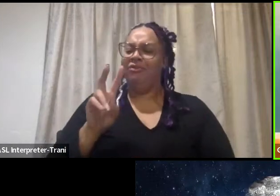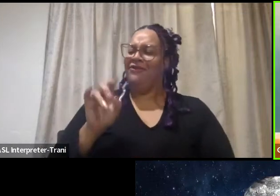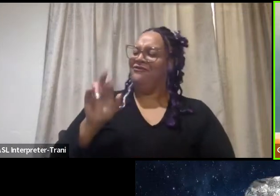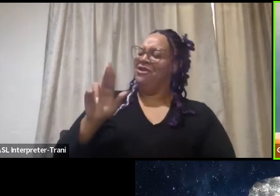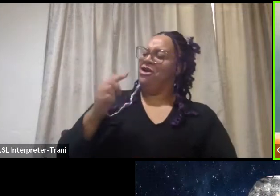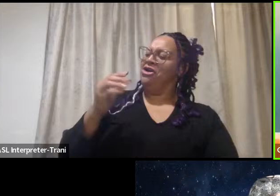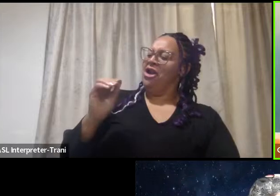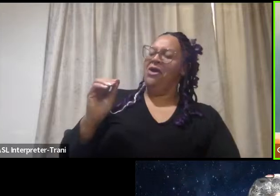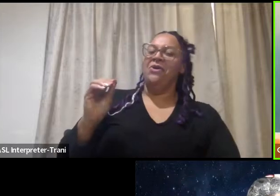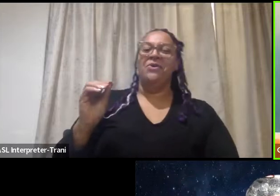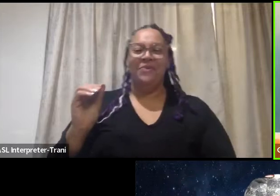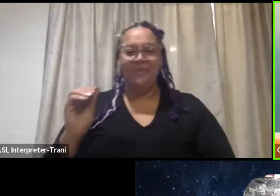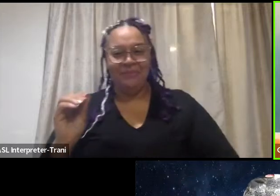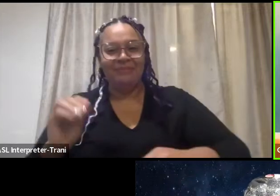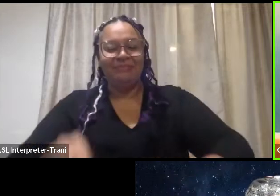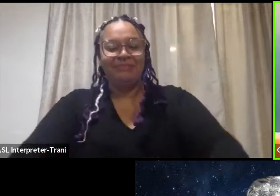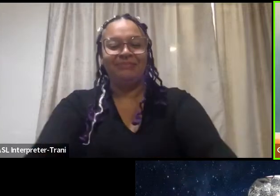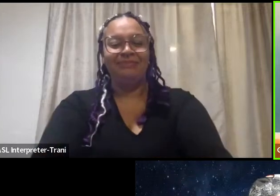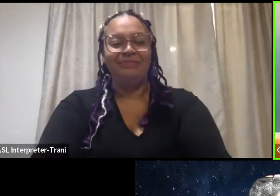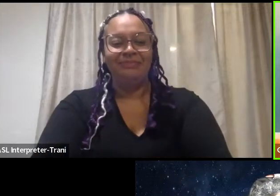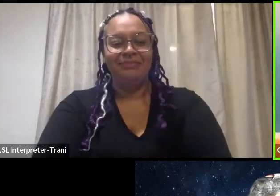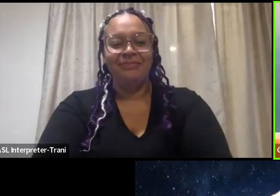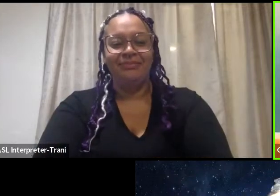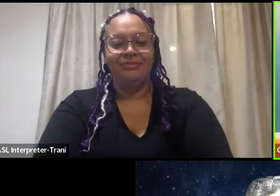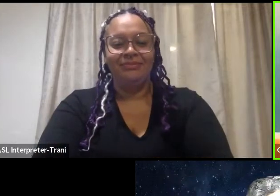Okay, who is it for you?